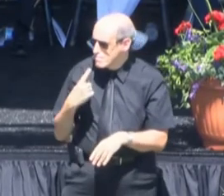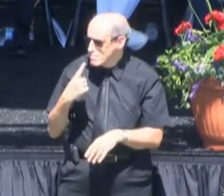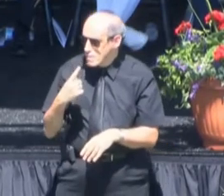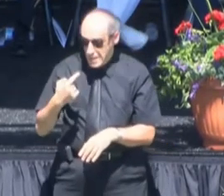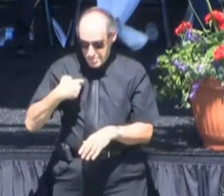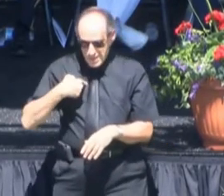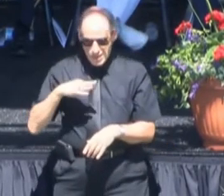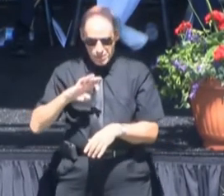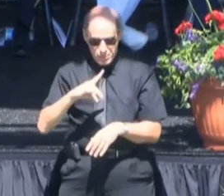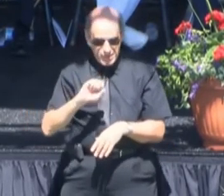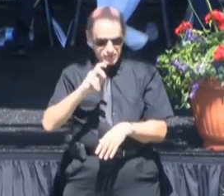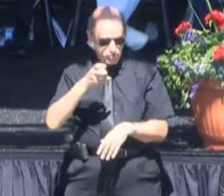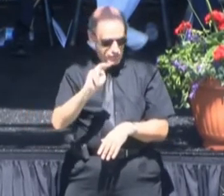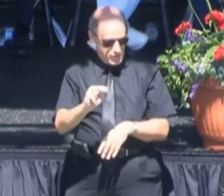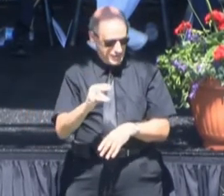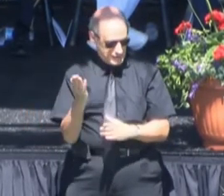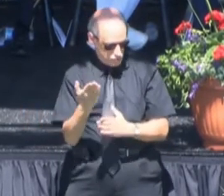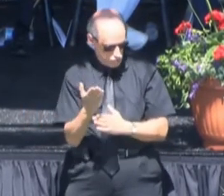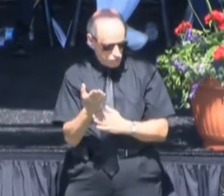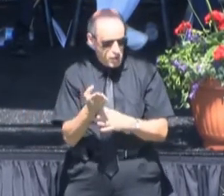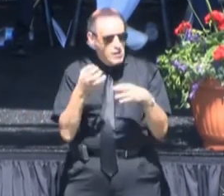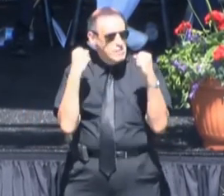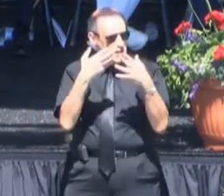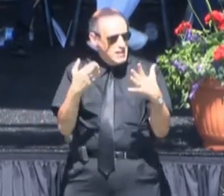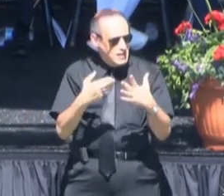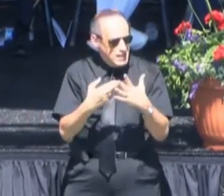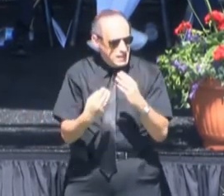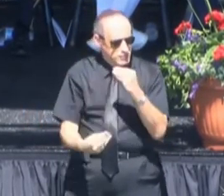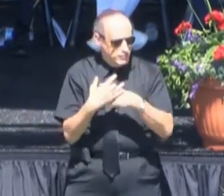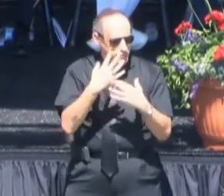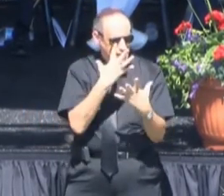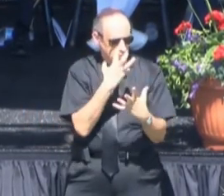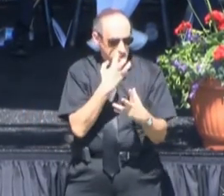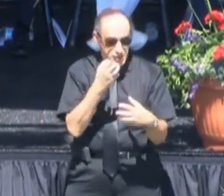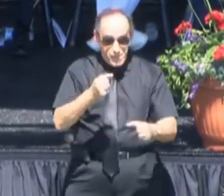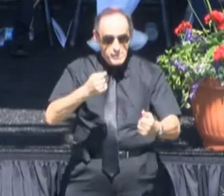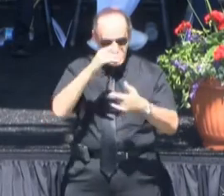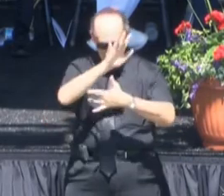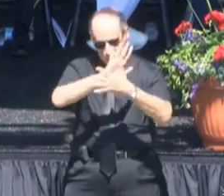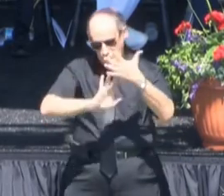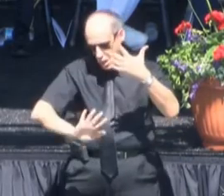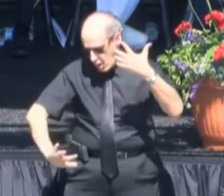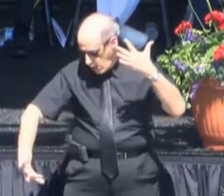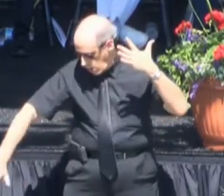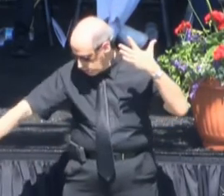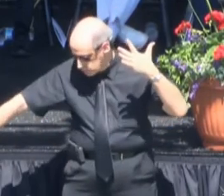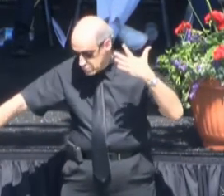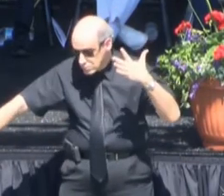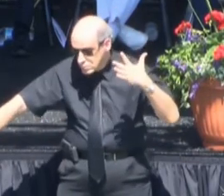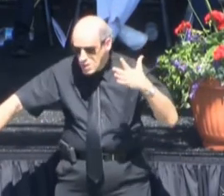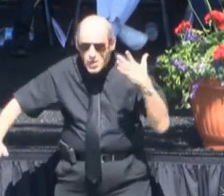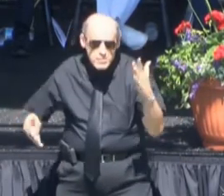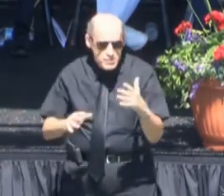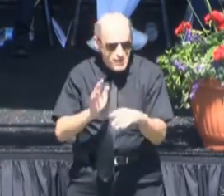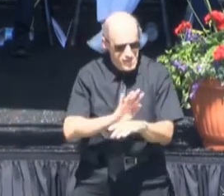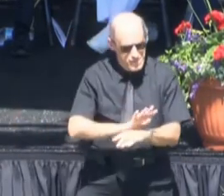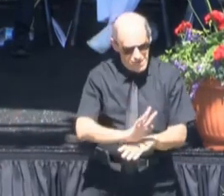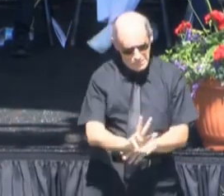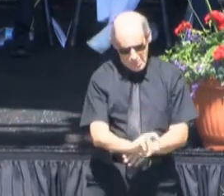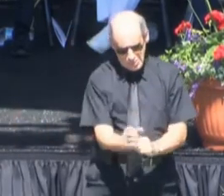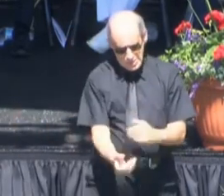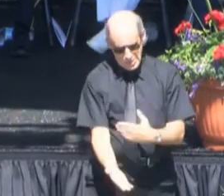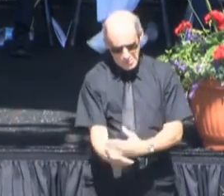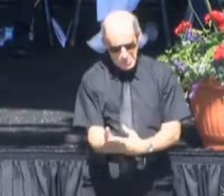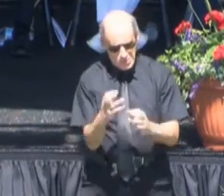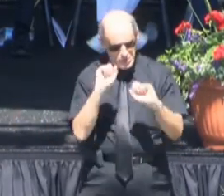As a midshipman at Kings Point, there are many things to get angry at, way too many to count. Maybe you have to wake up at 5:30 for a